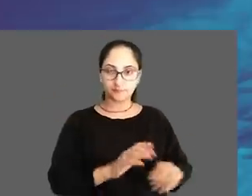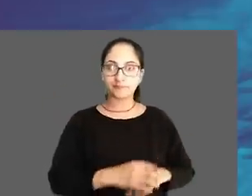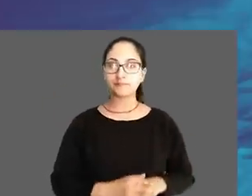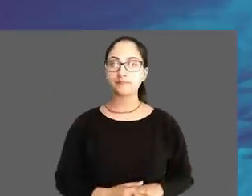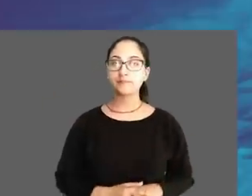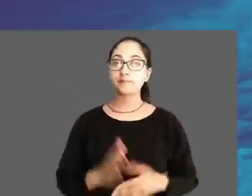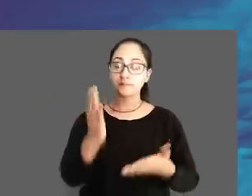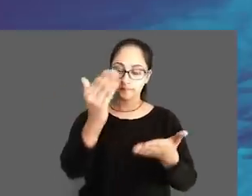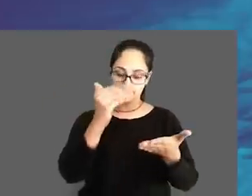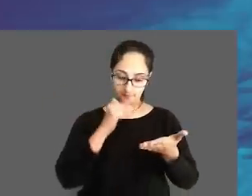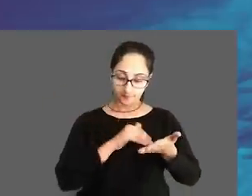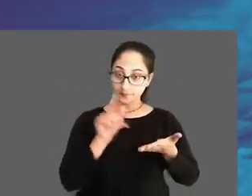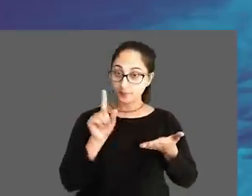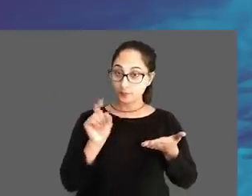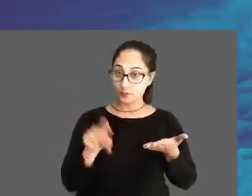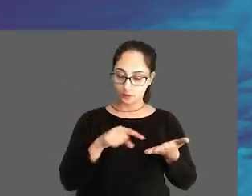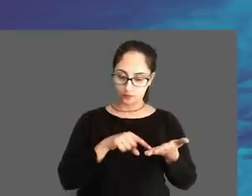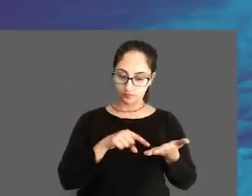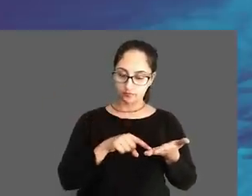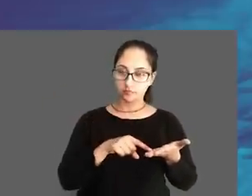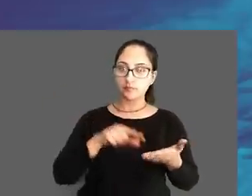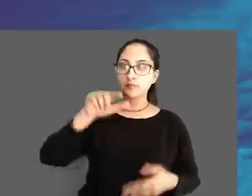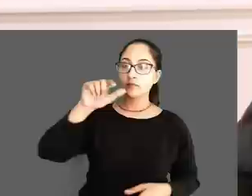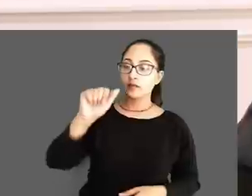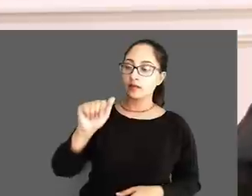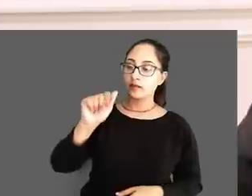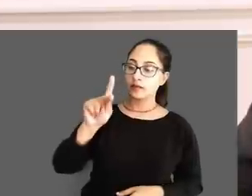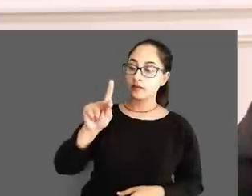of life. Is that for Ismailis only?